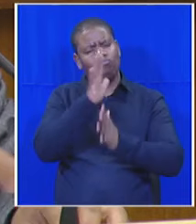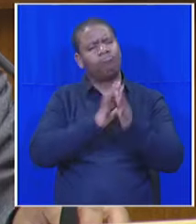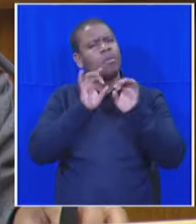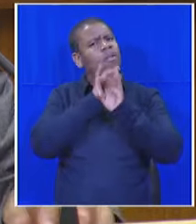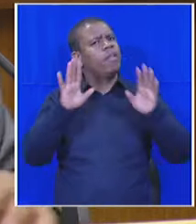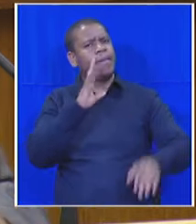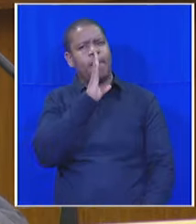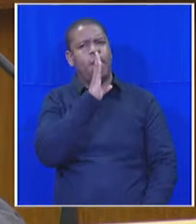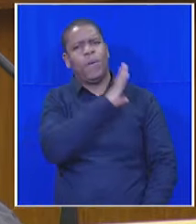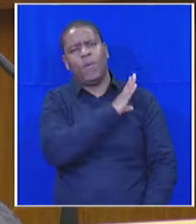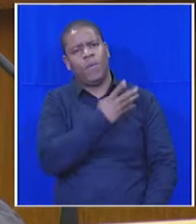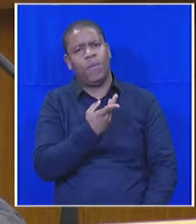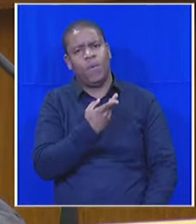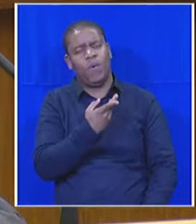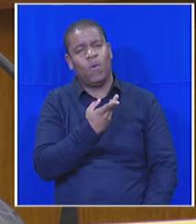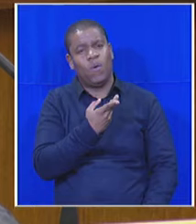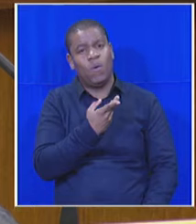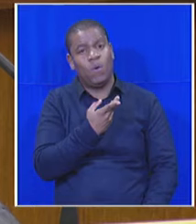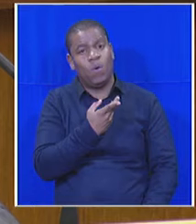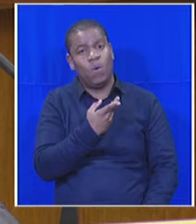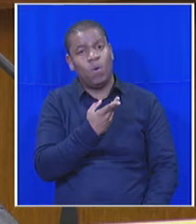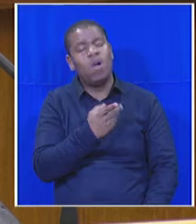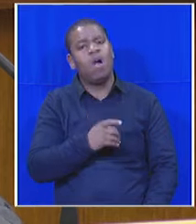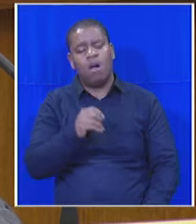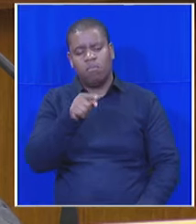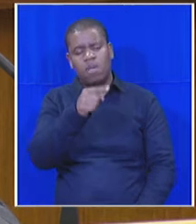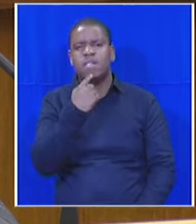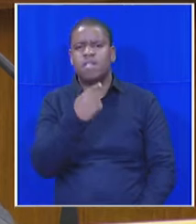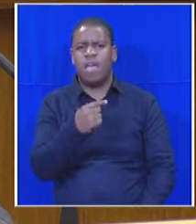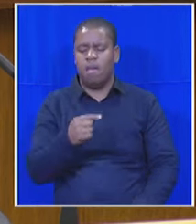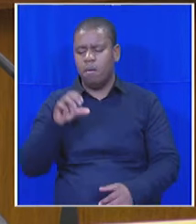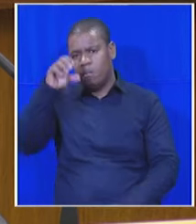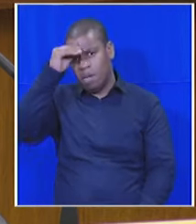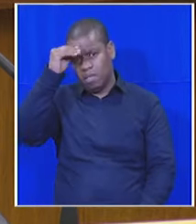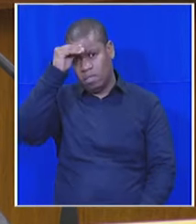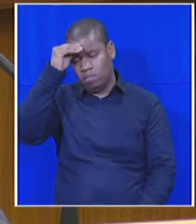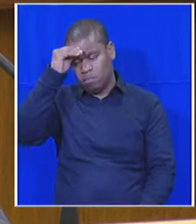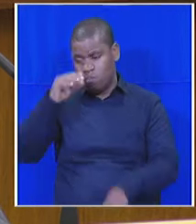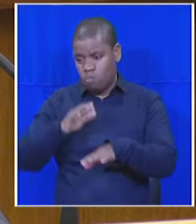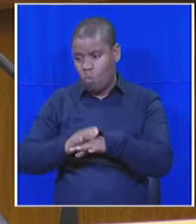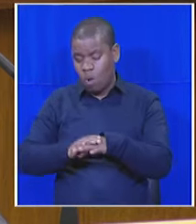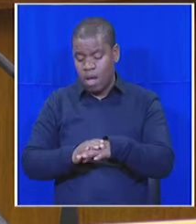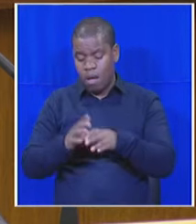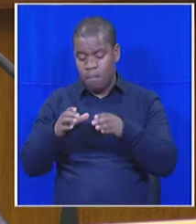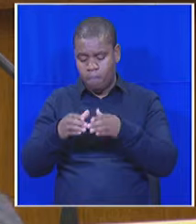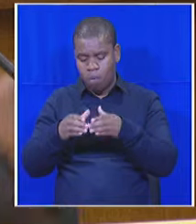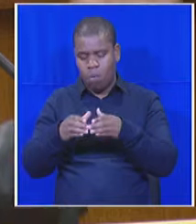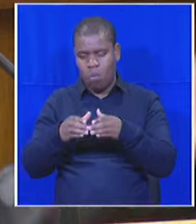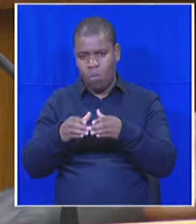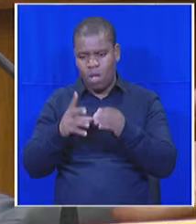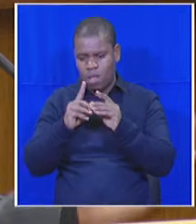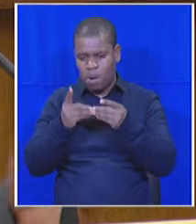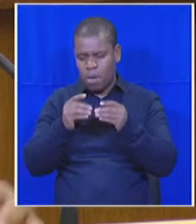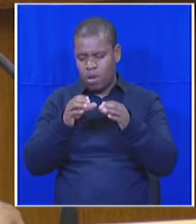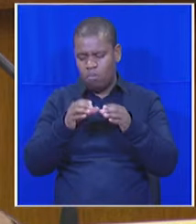whether SAPS had the capacity to redeploy members from one department to the